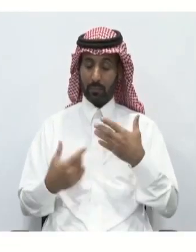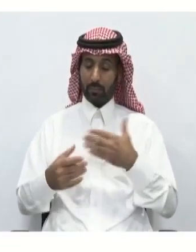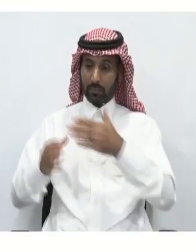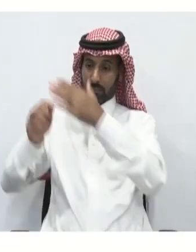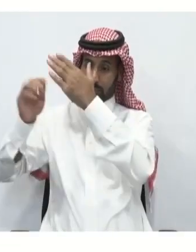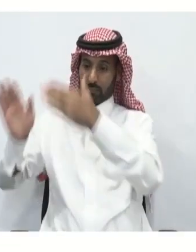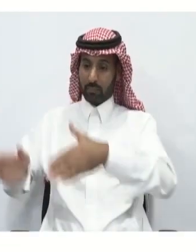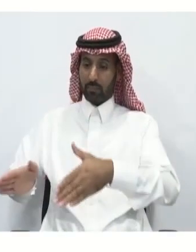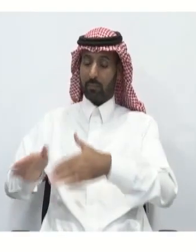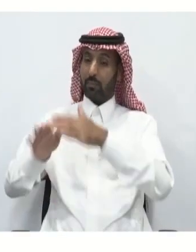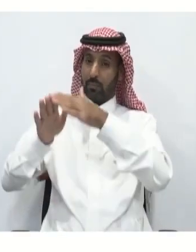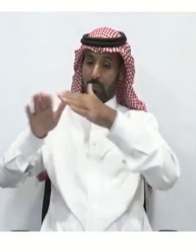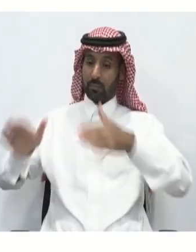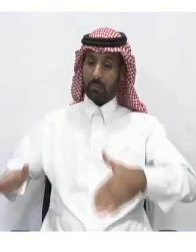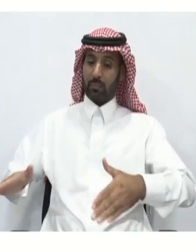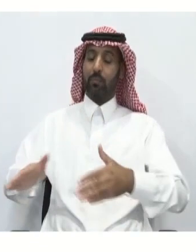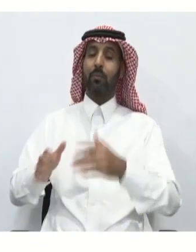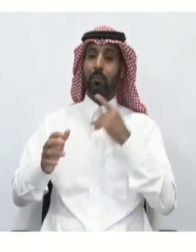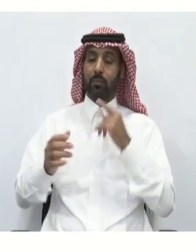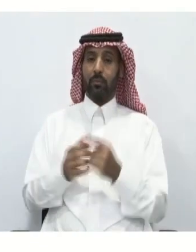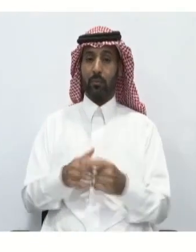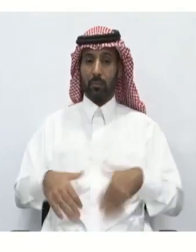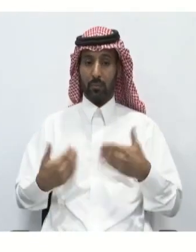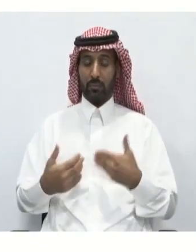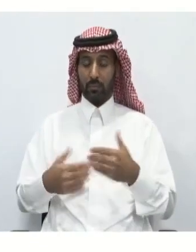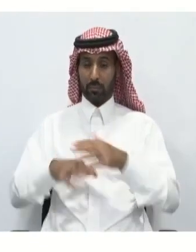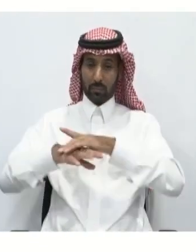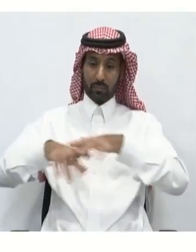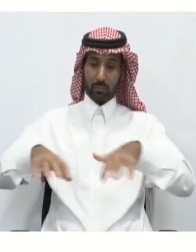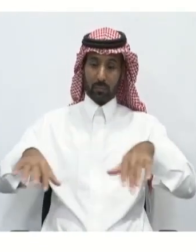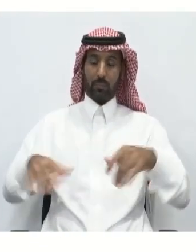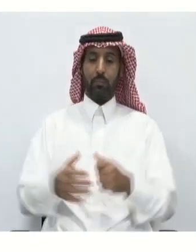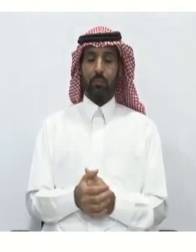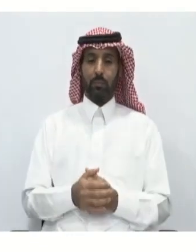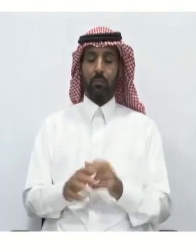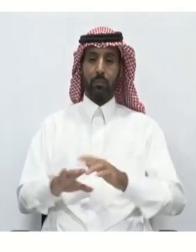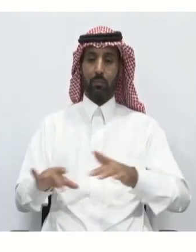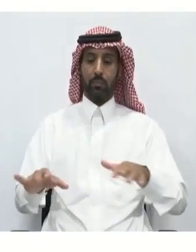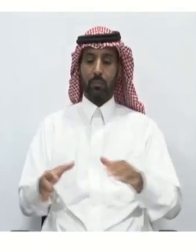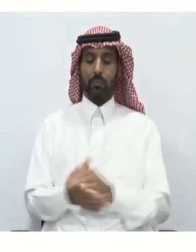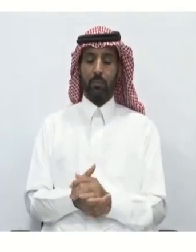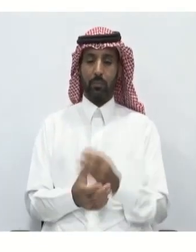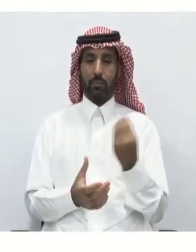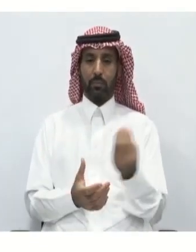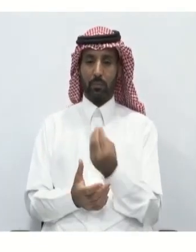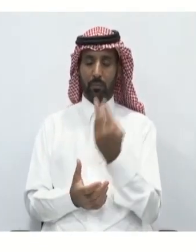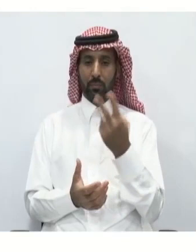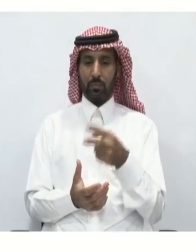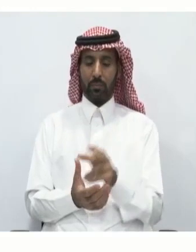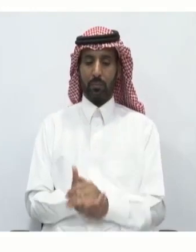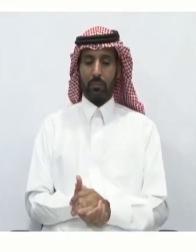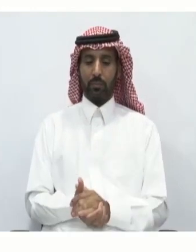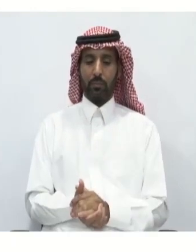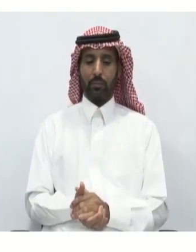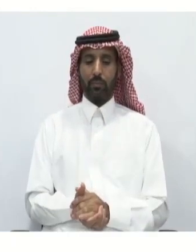camping vacation. So where are the clues here that helped us that we decided that he is on a camping